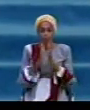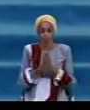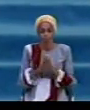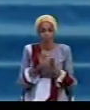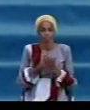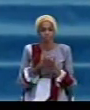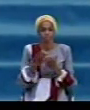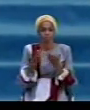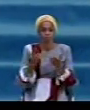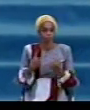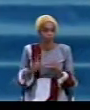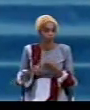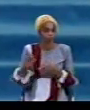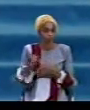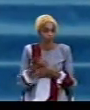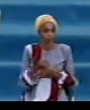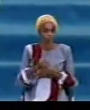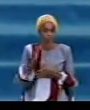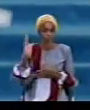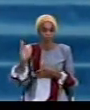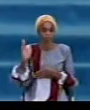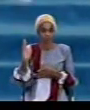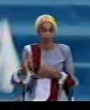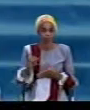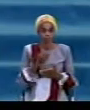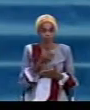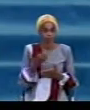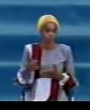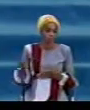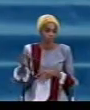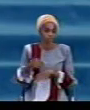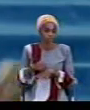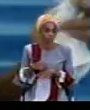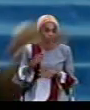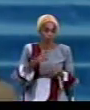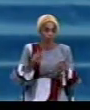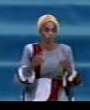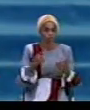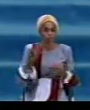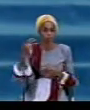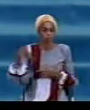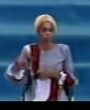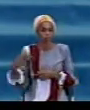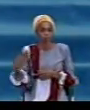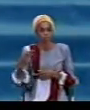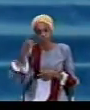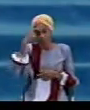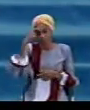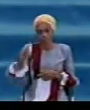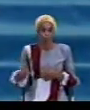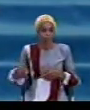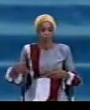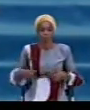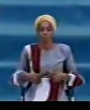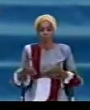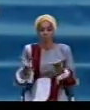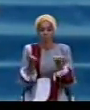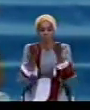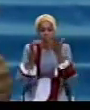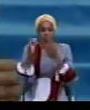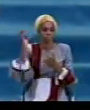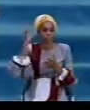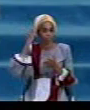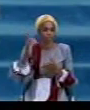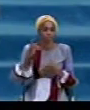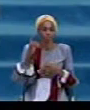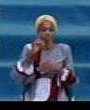daddy. There was one time I went to Port Harcourt for my youth service. I had a testimony about how God blessed them